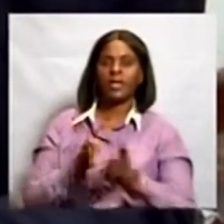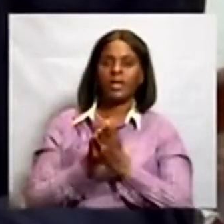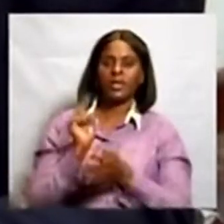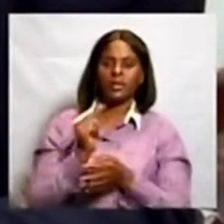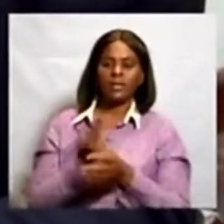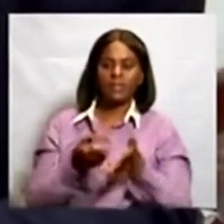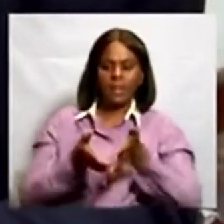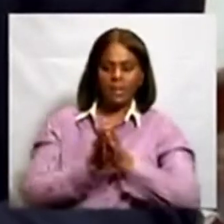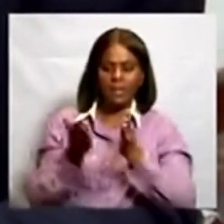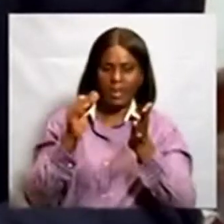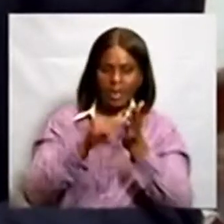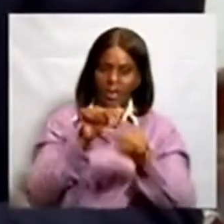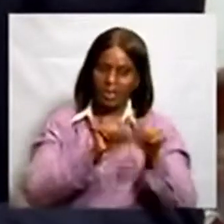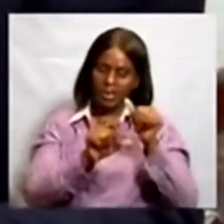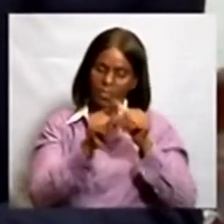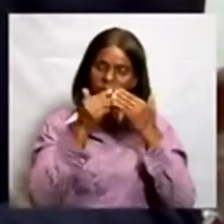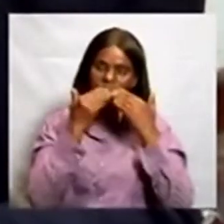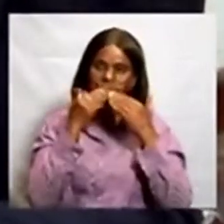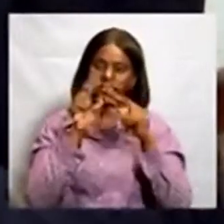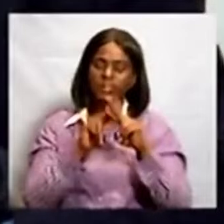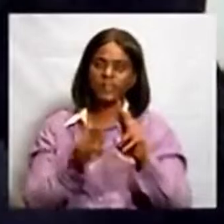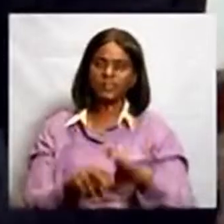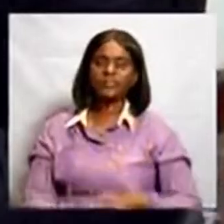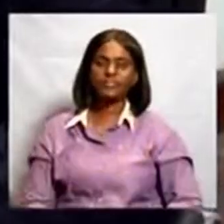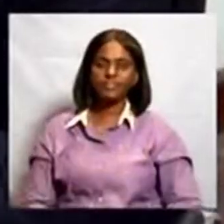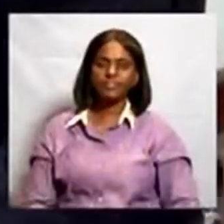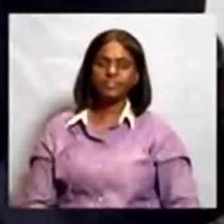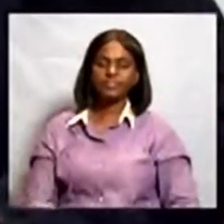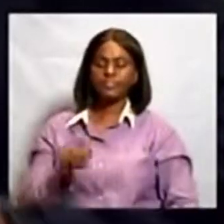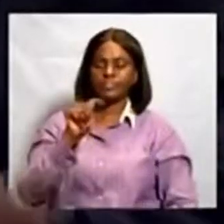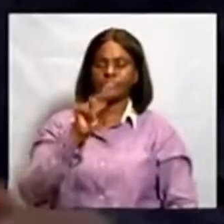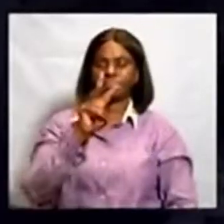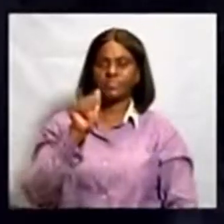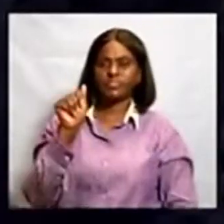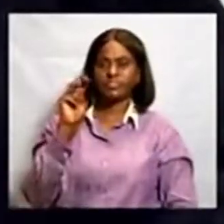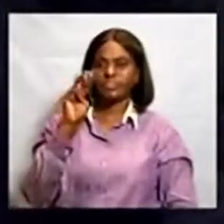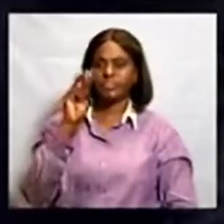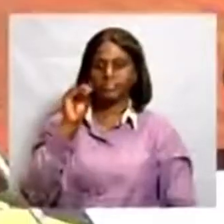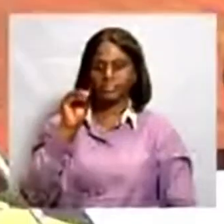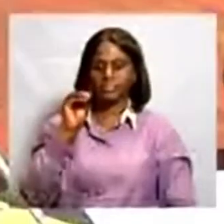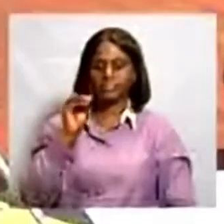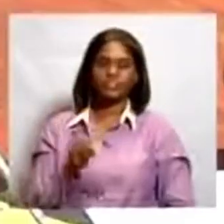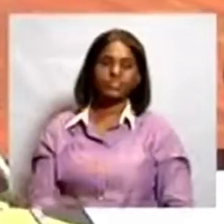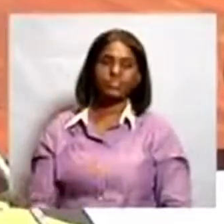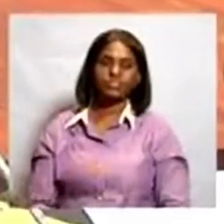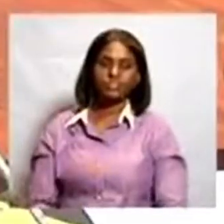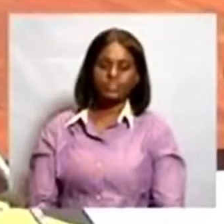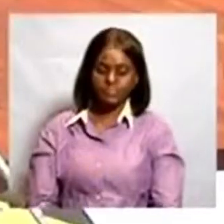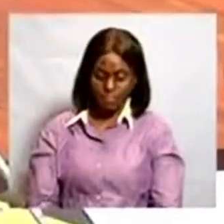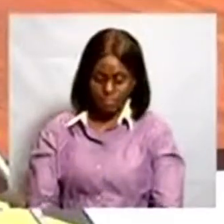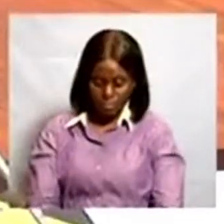again around that issue. Thank you, Chair. Honorable Twambo, you have a question, then we can come to yes.